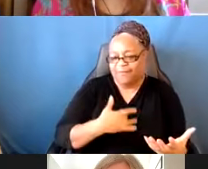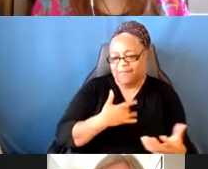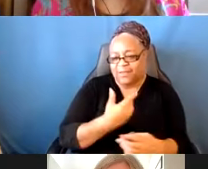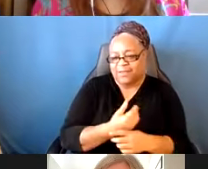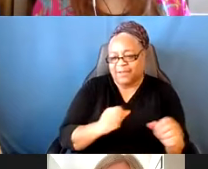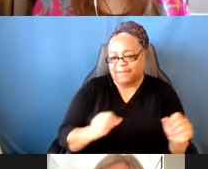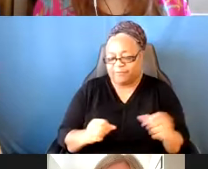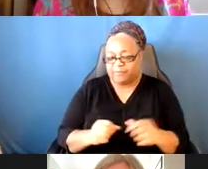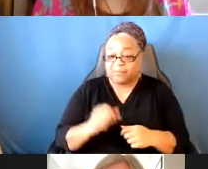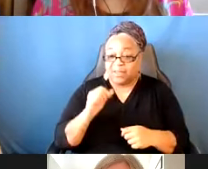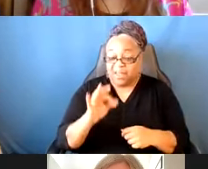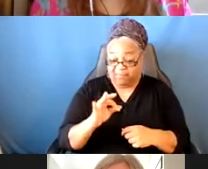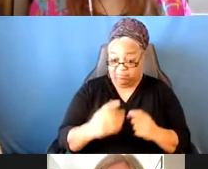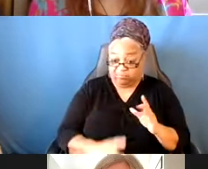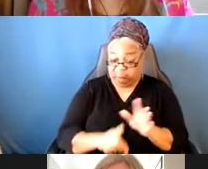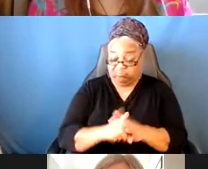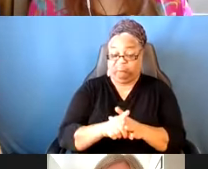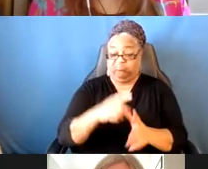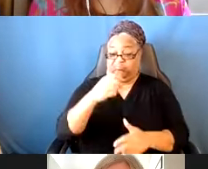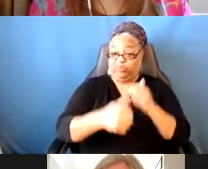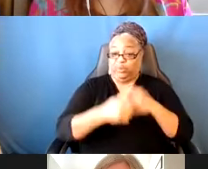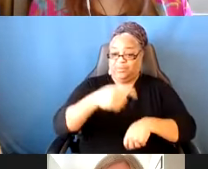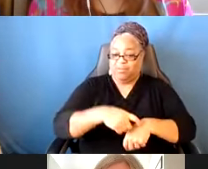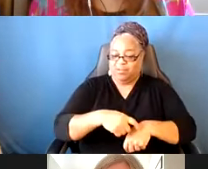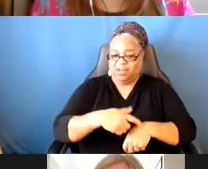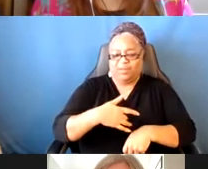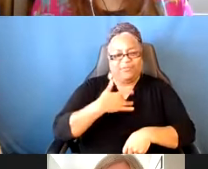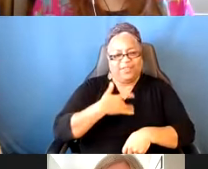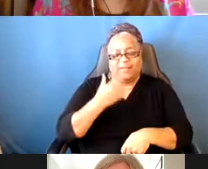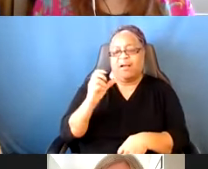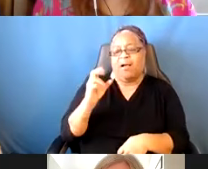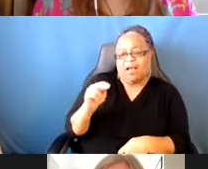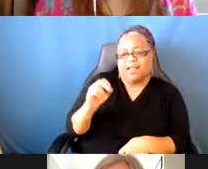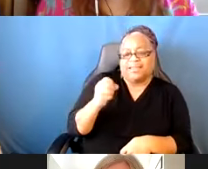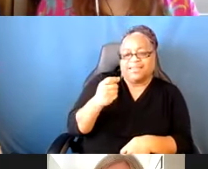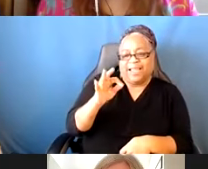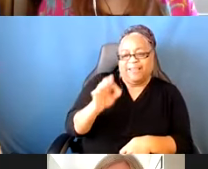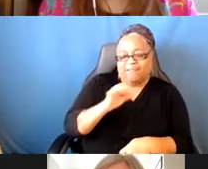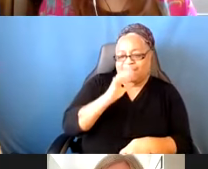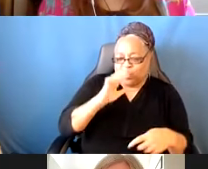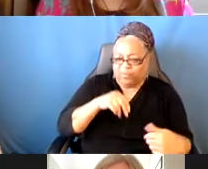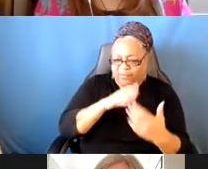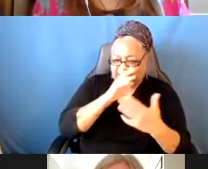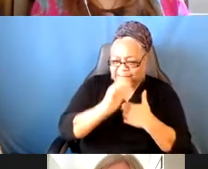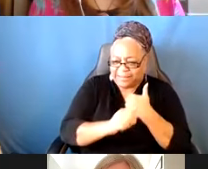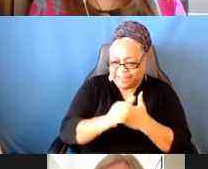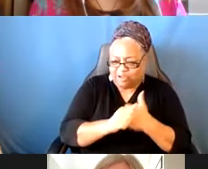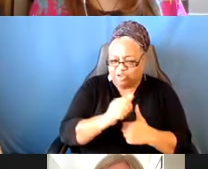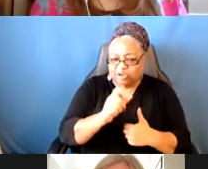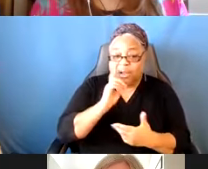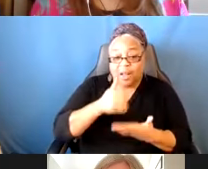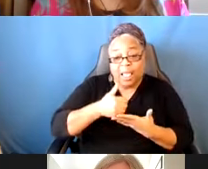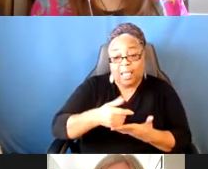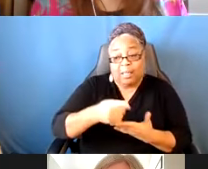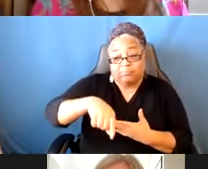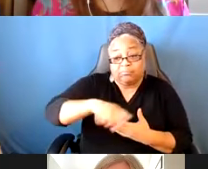time or when they're feeling unsafe or endangered, it can be really helpful for these folks to remember